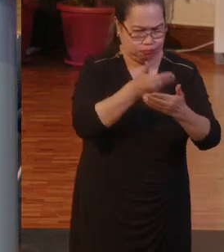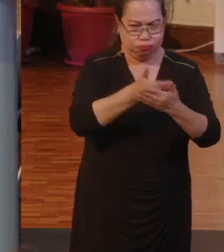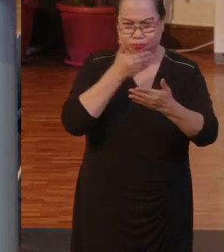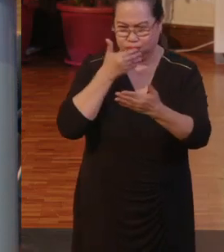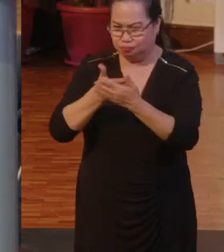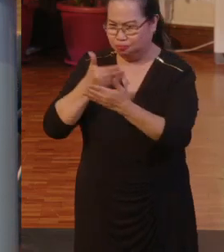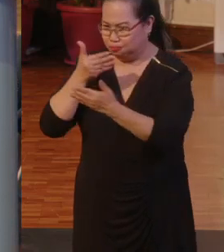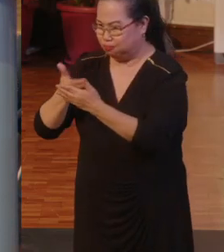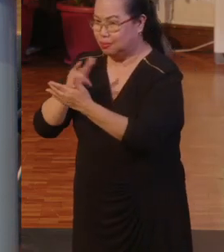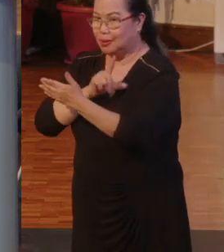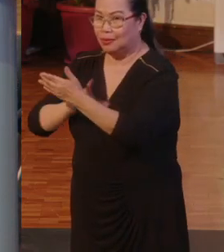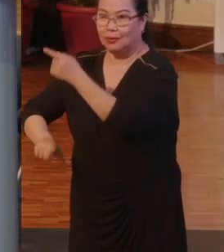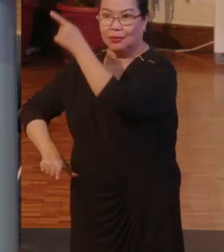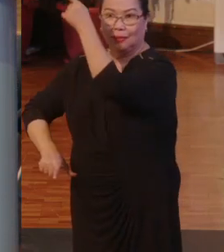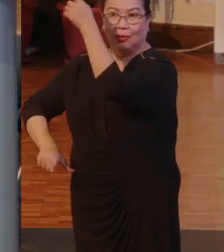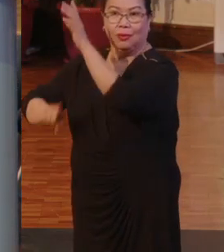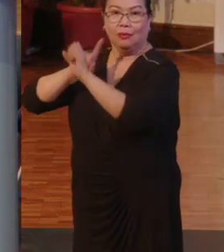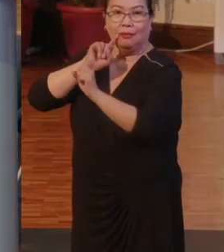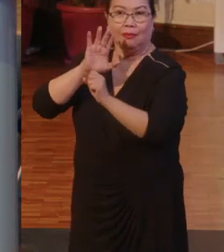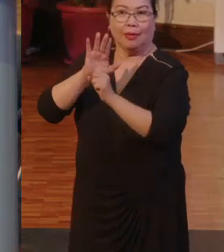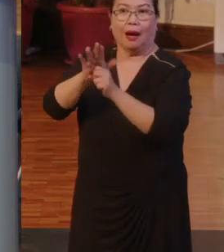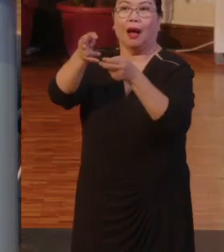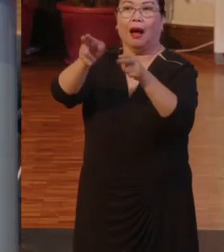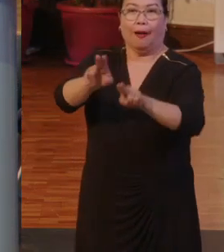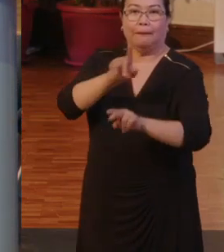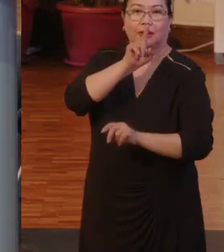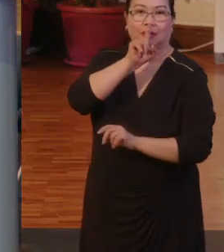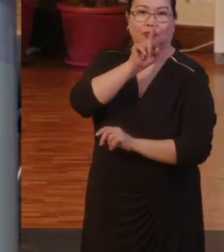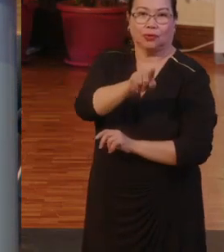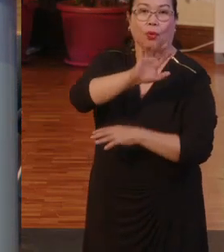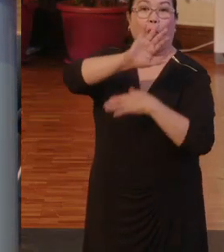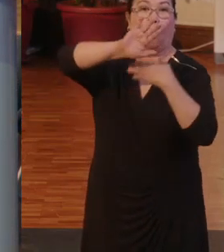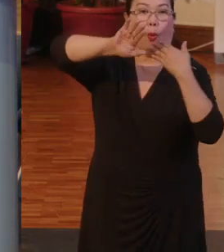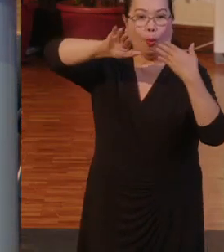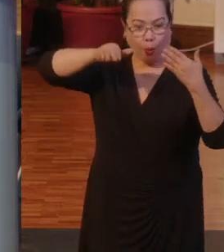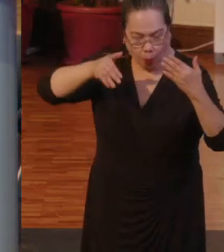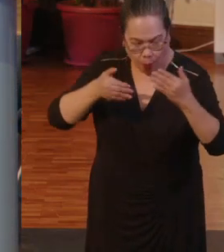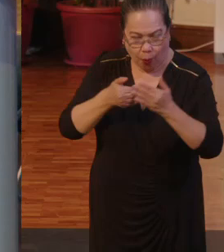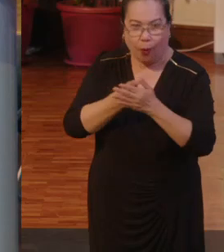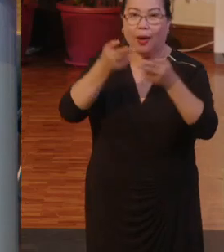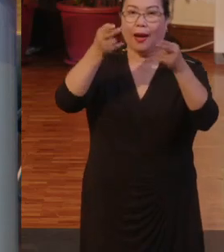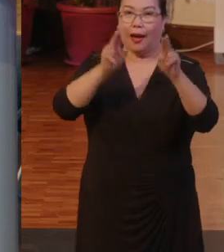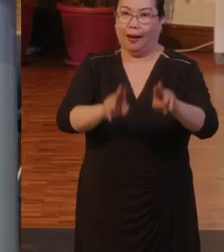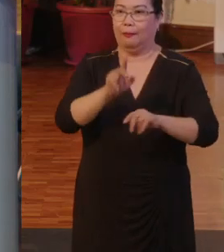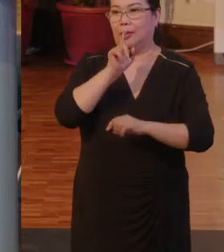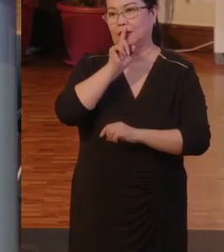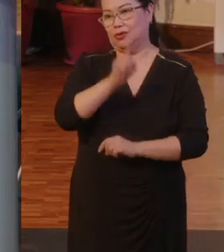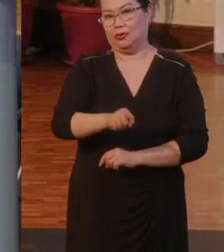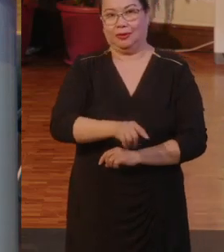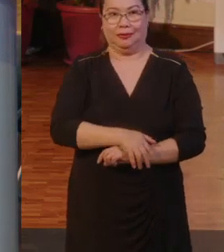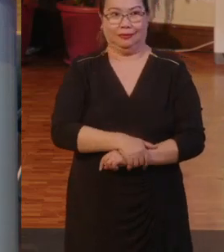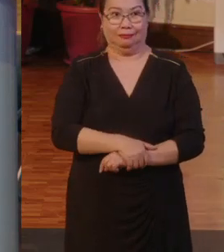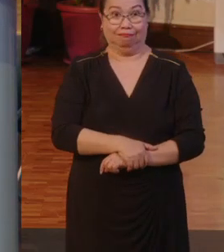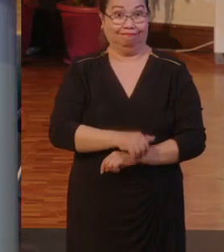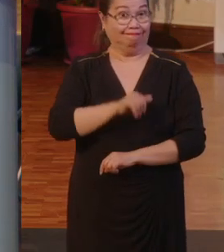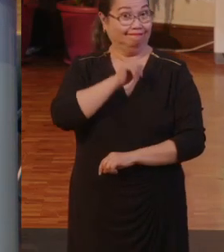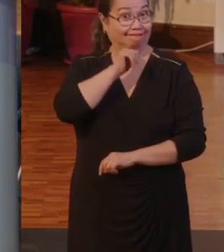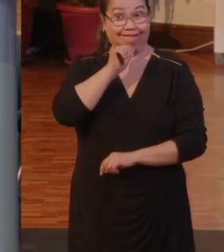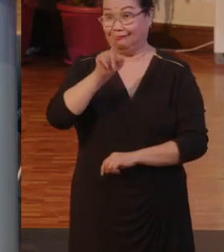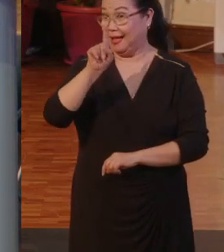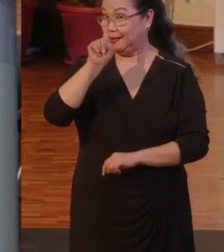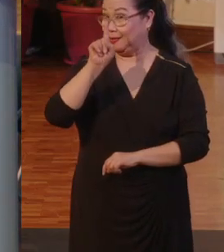the Lord your God promised concerning you. All have come to pass for you. Not